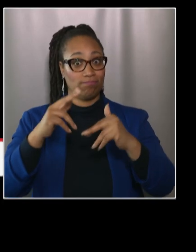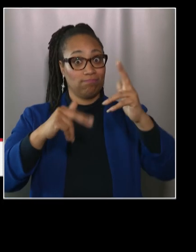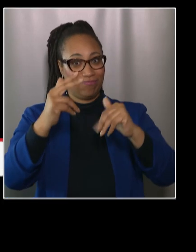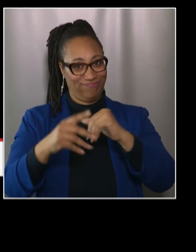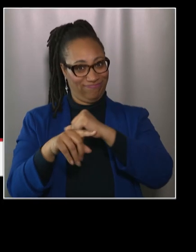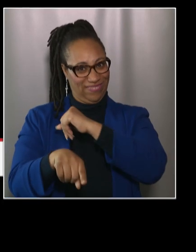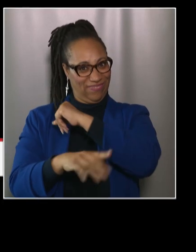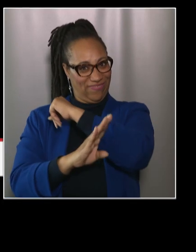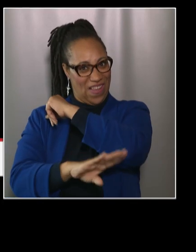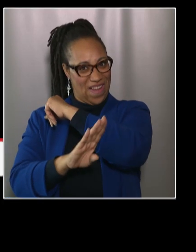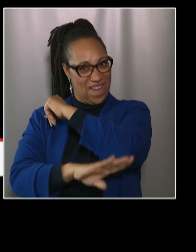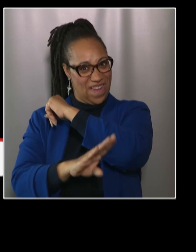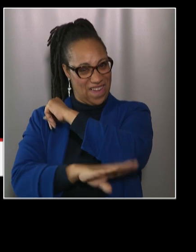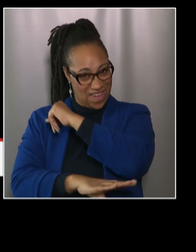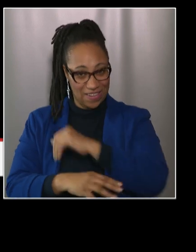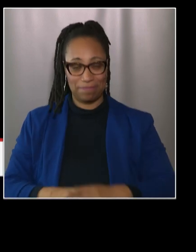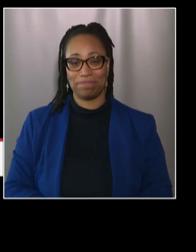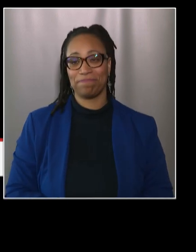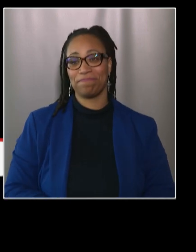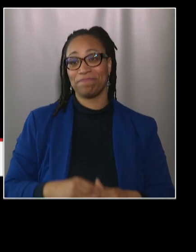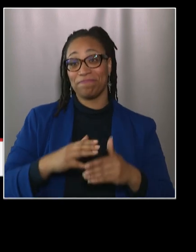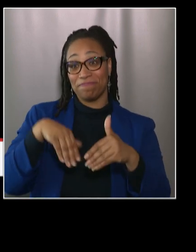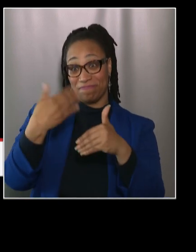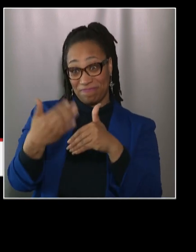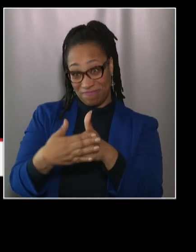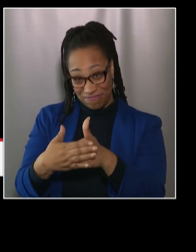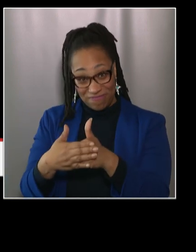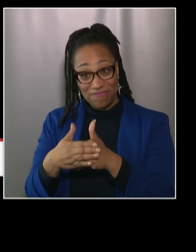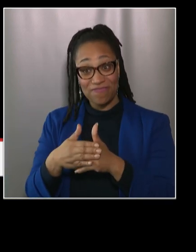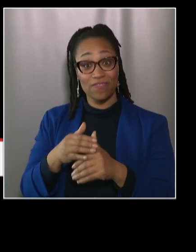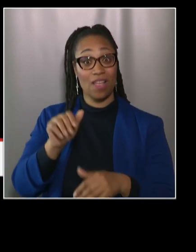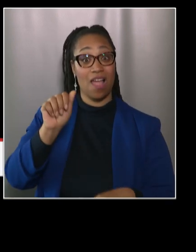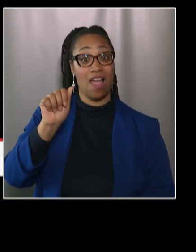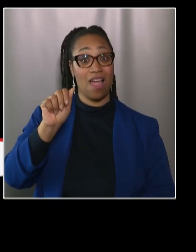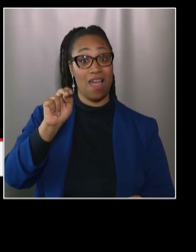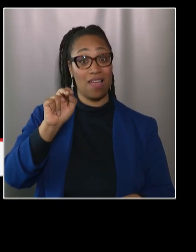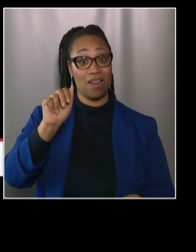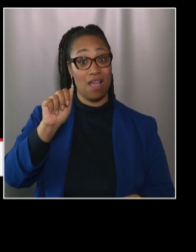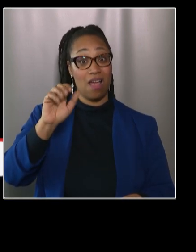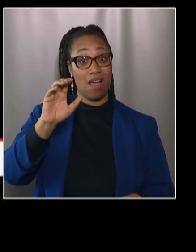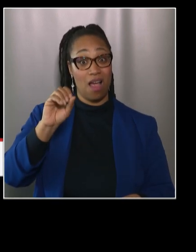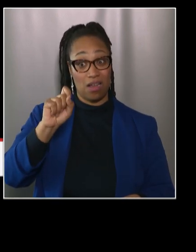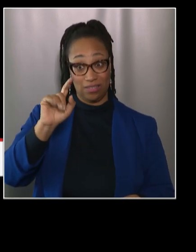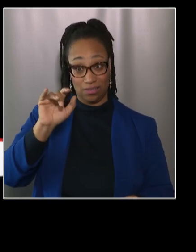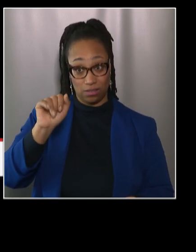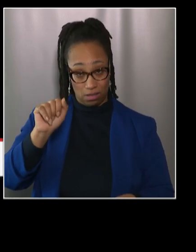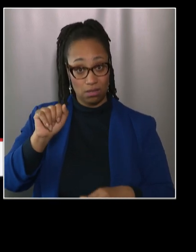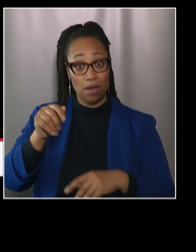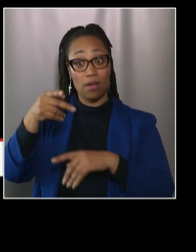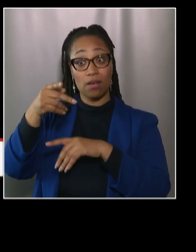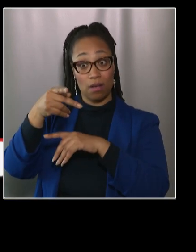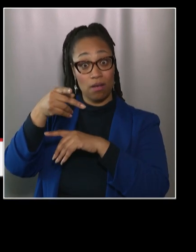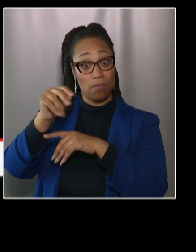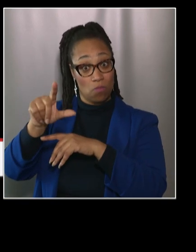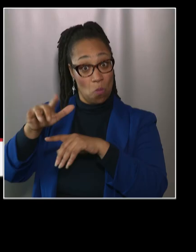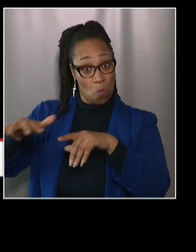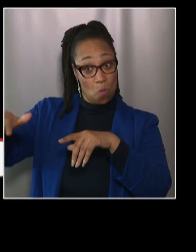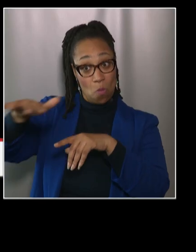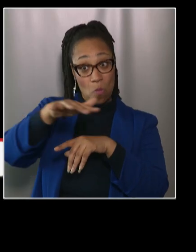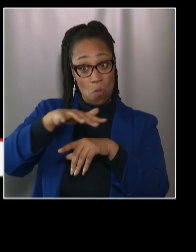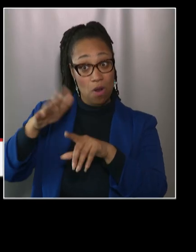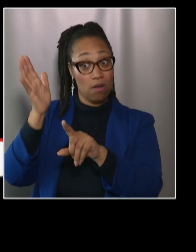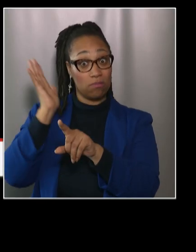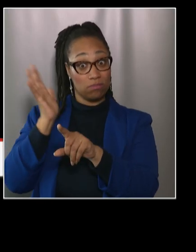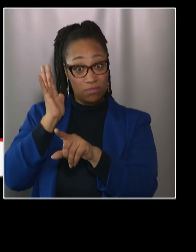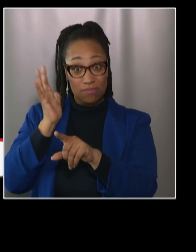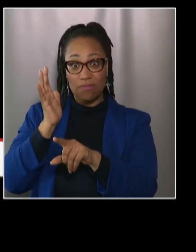if you've been there lately. This is actually the district's first integrated pool in the 1940s. The Anacostia Pool